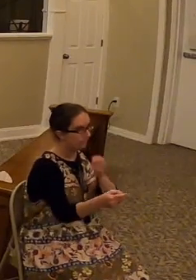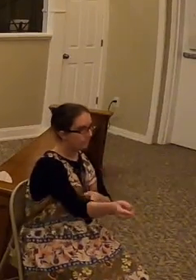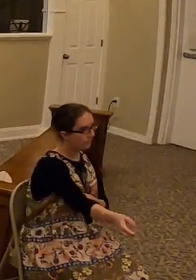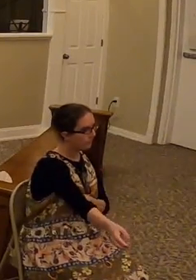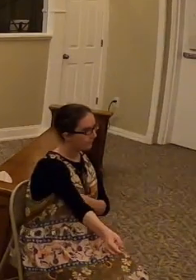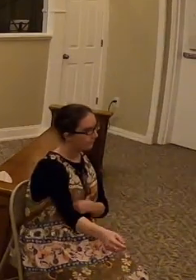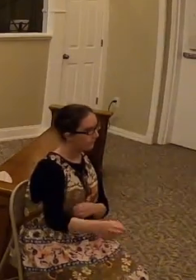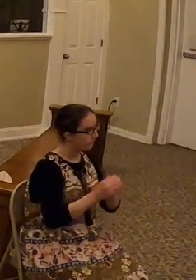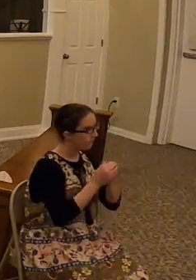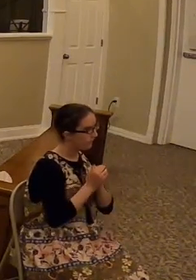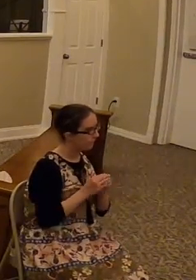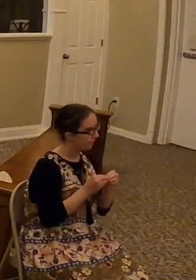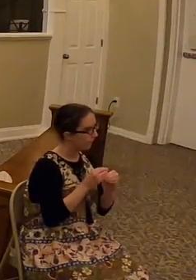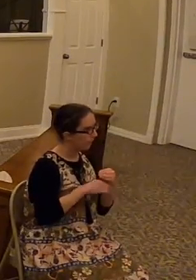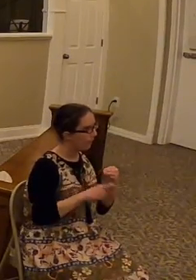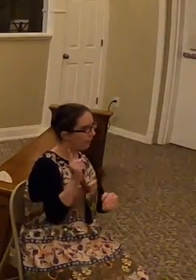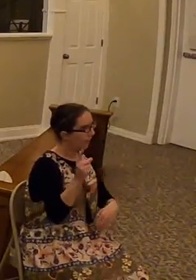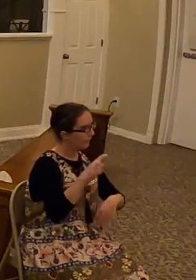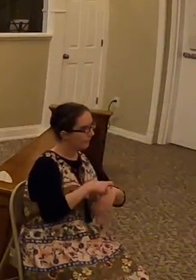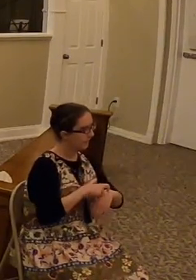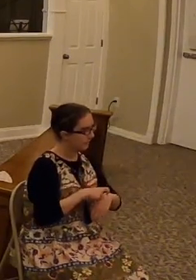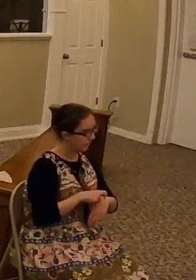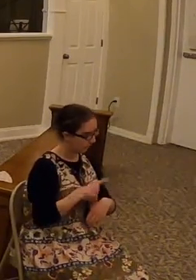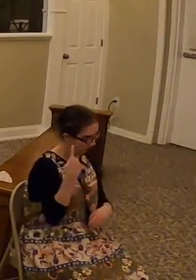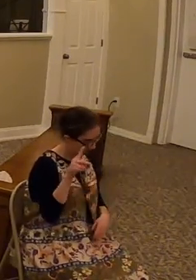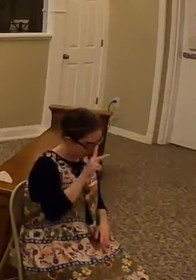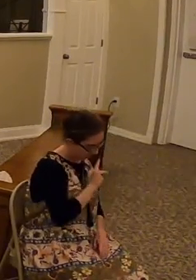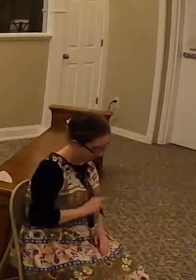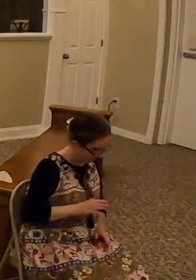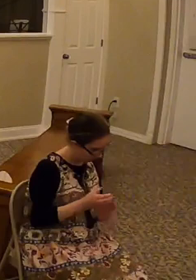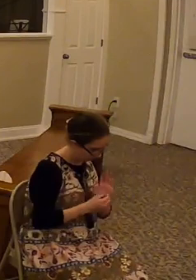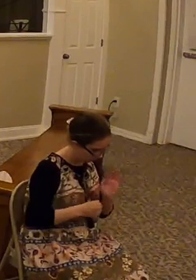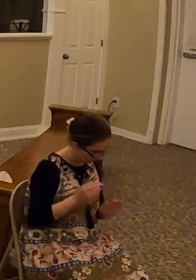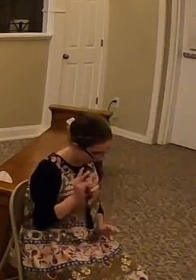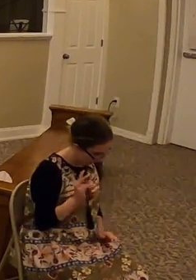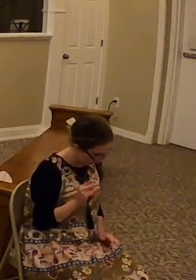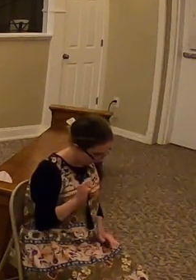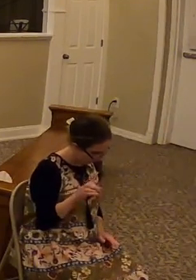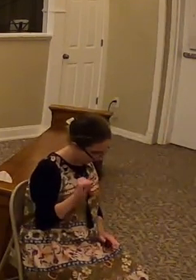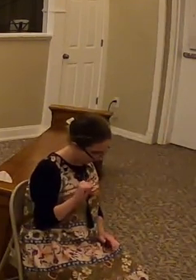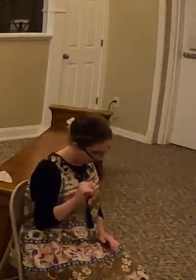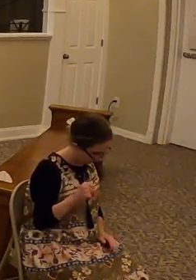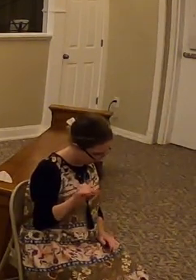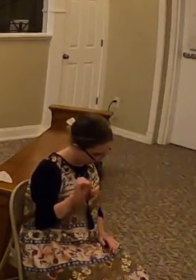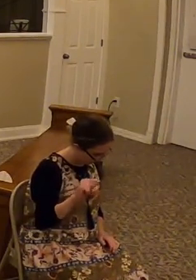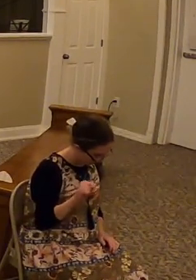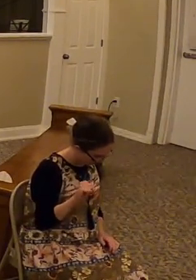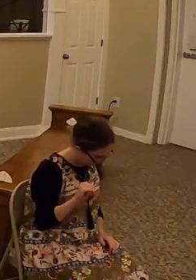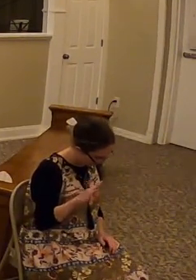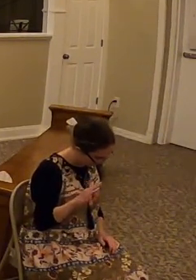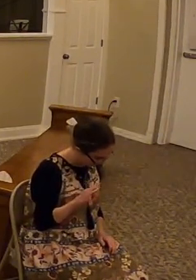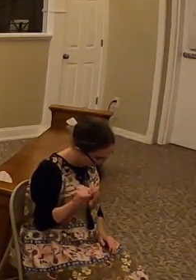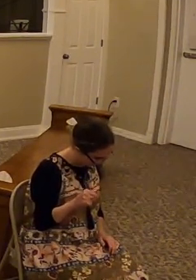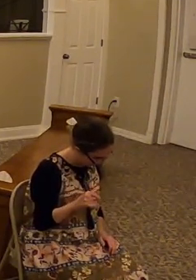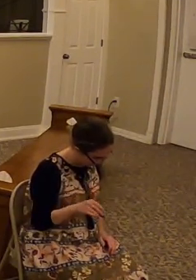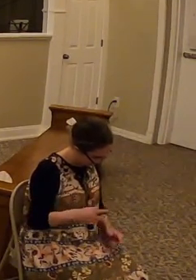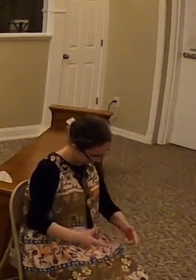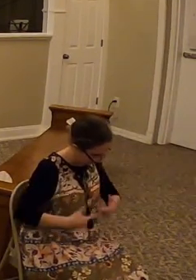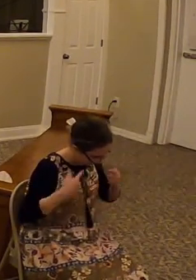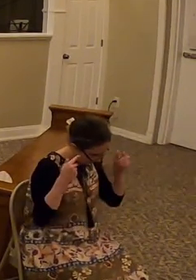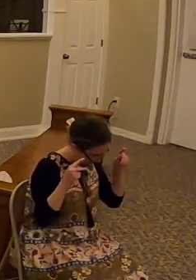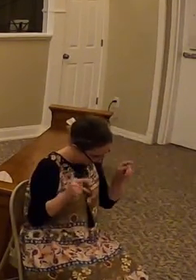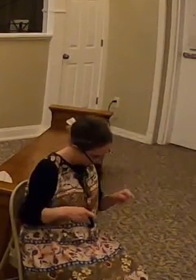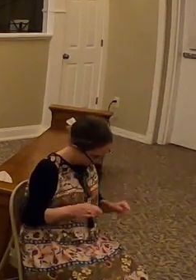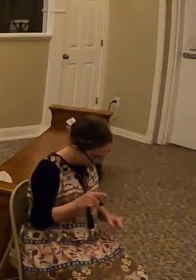Right, brother. Amen. More than one time. 1 Kings chapter 17. And Elijah the Tishbite, who was of the inhabitants